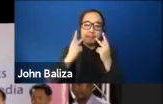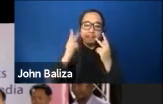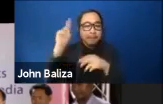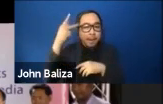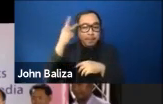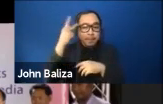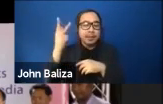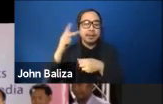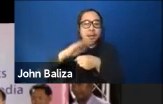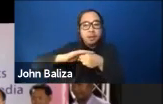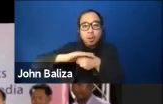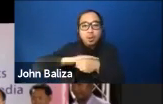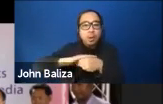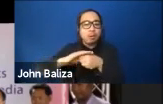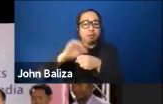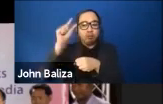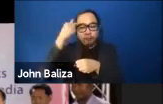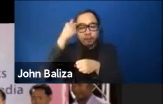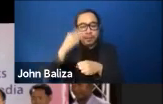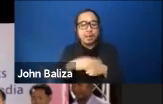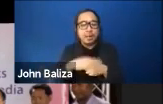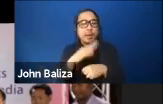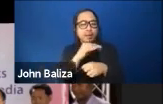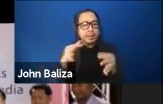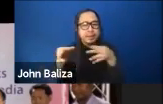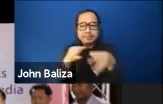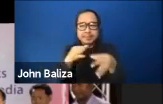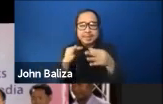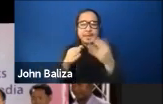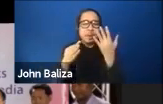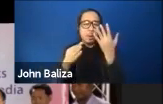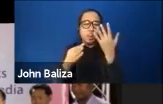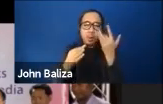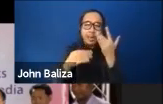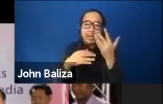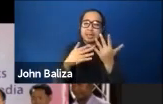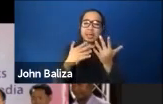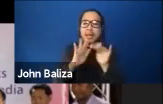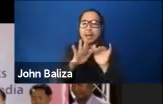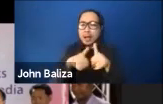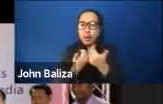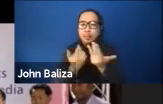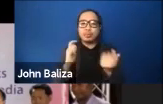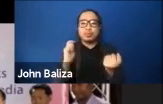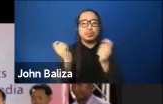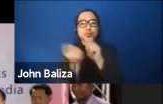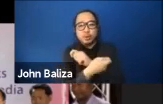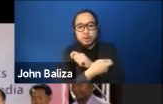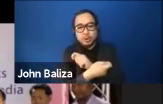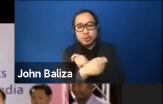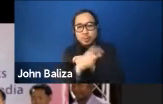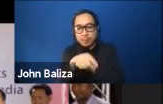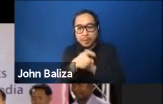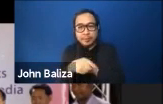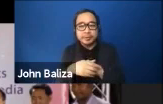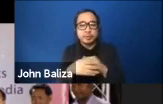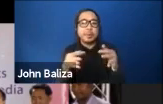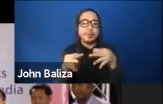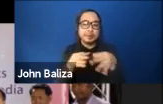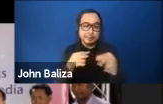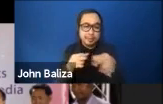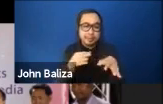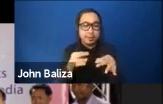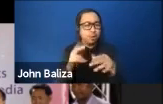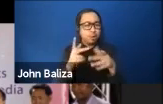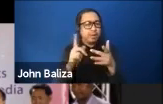explaining why and how we want the change. And we explain the nature